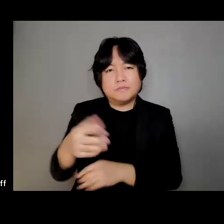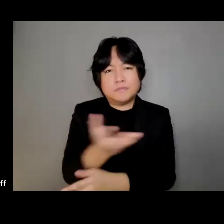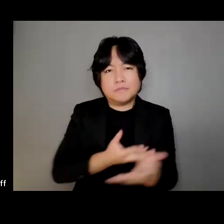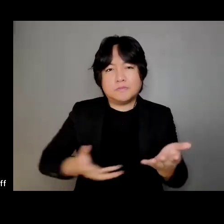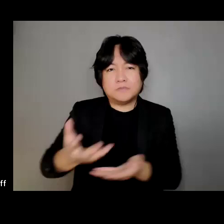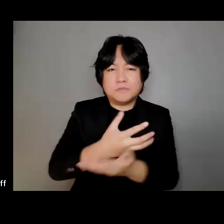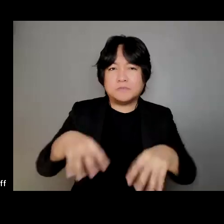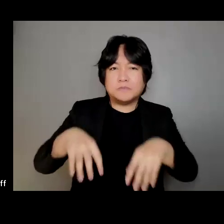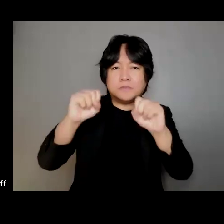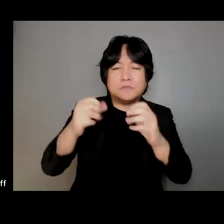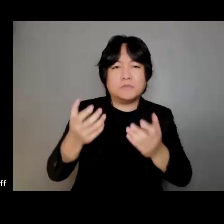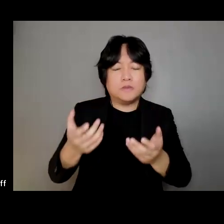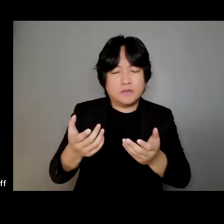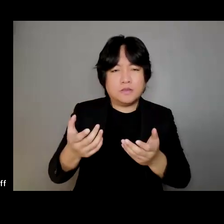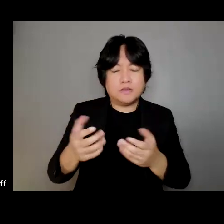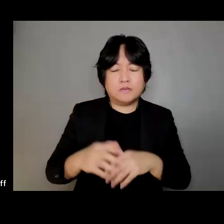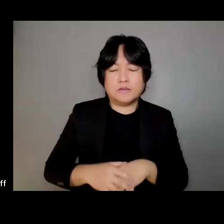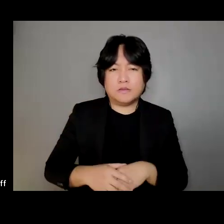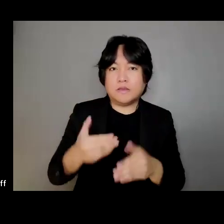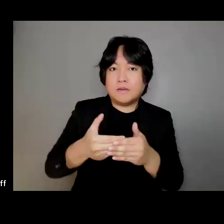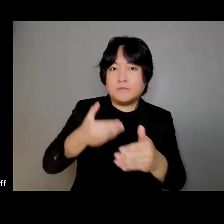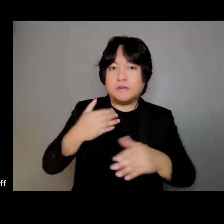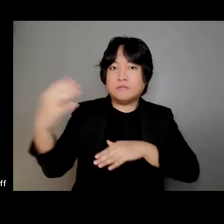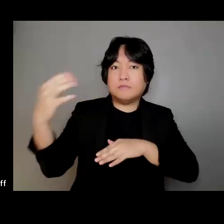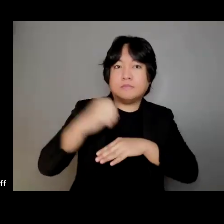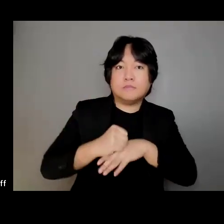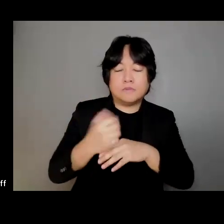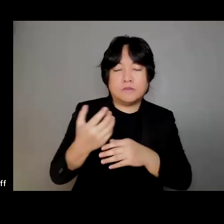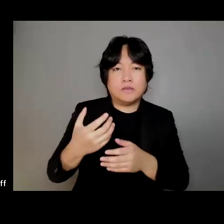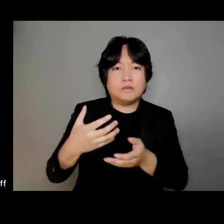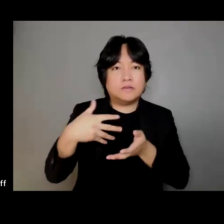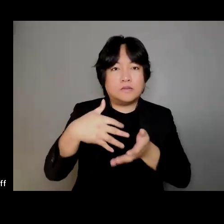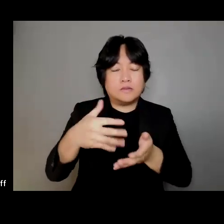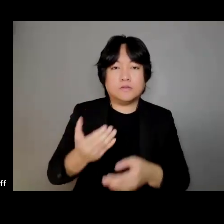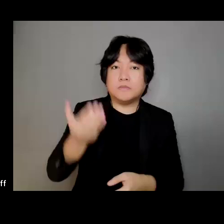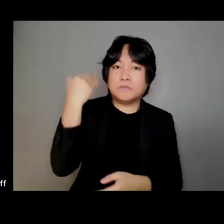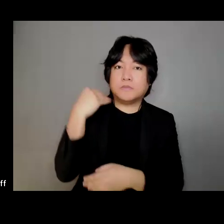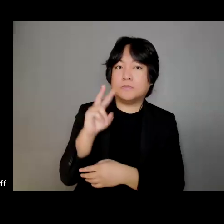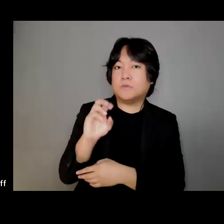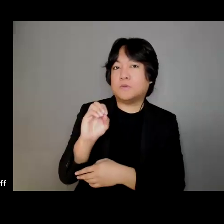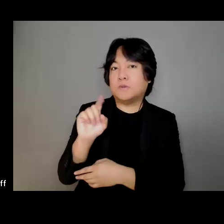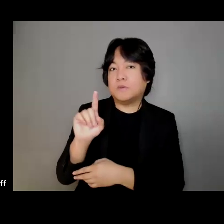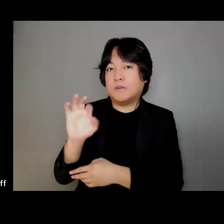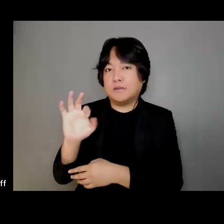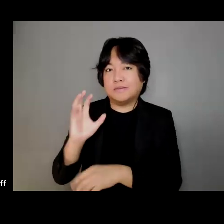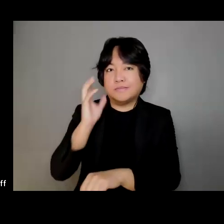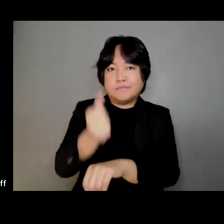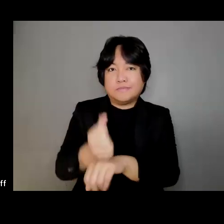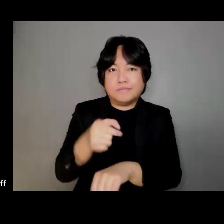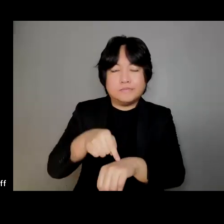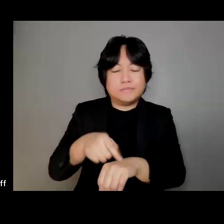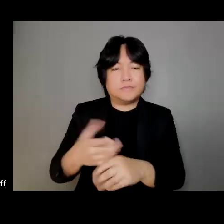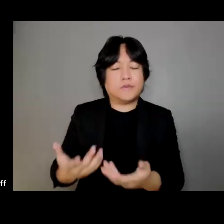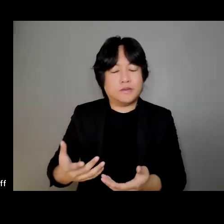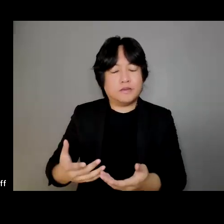No? So the Decolonial Studies program, which was established in 2019, hopes to foster dialogue